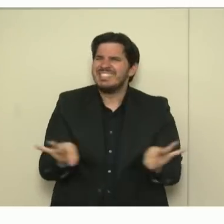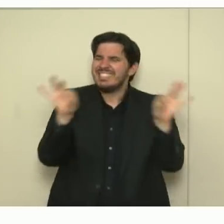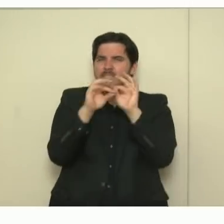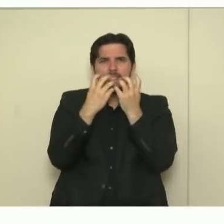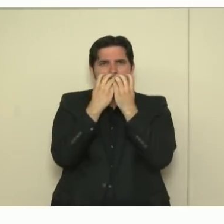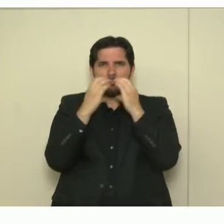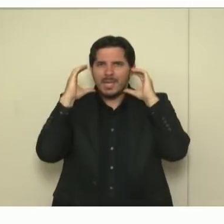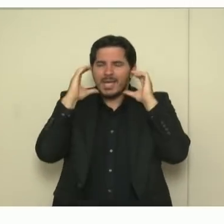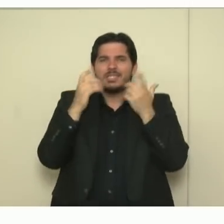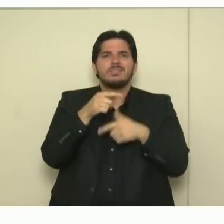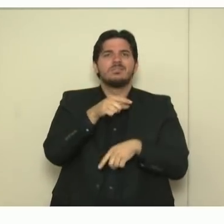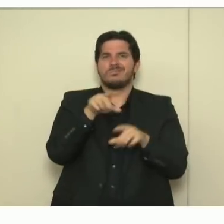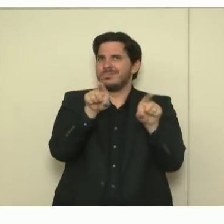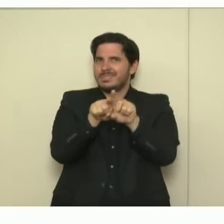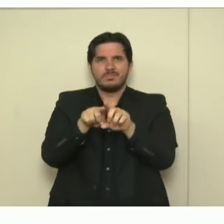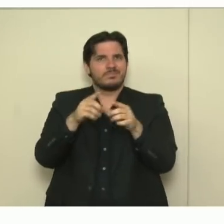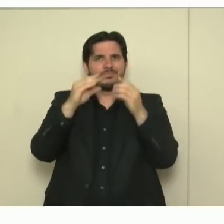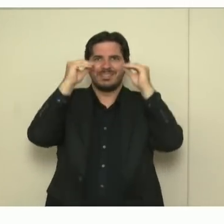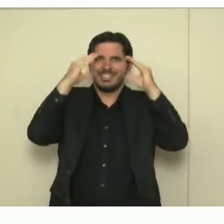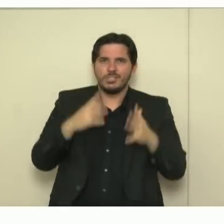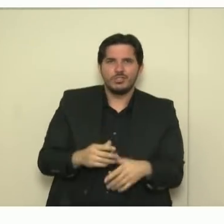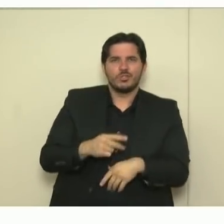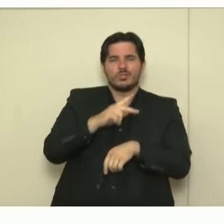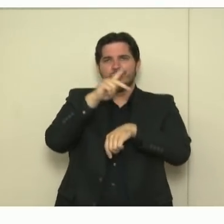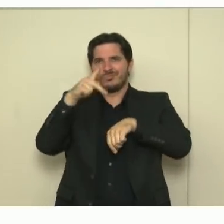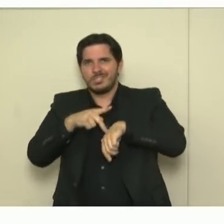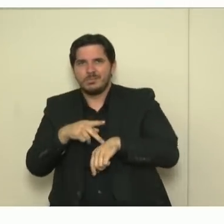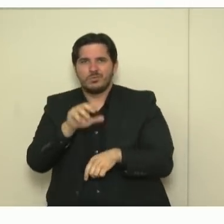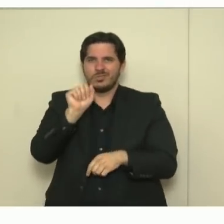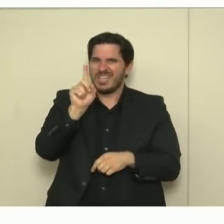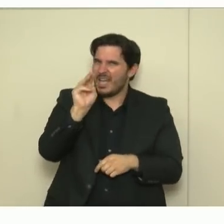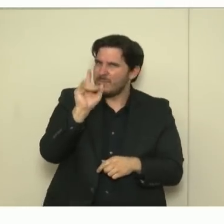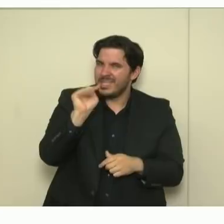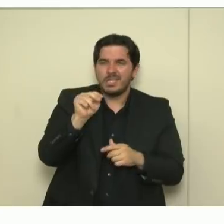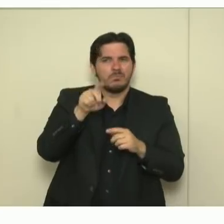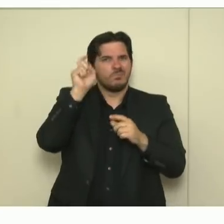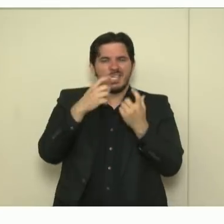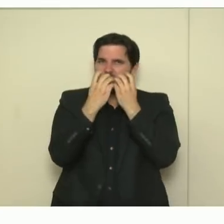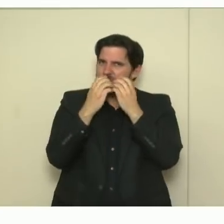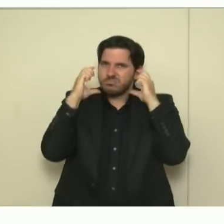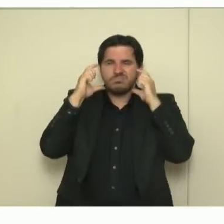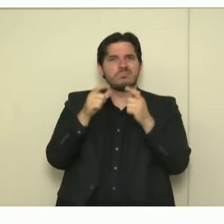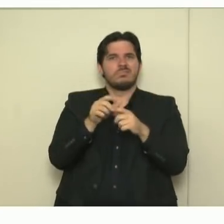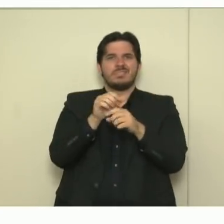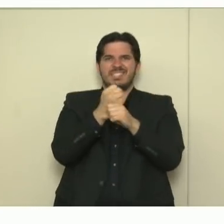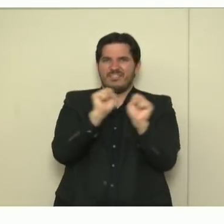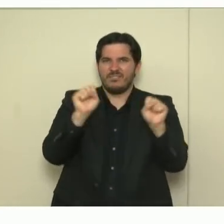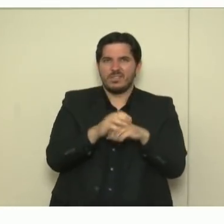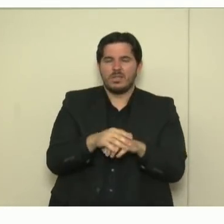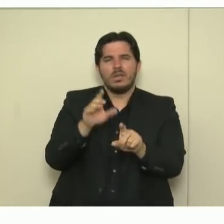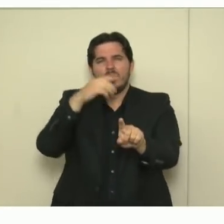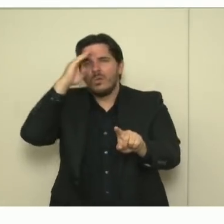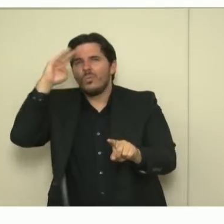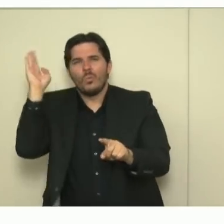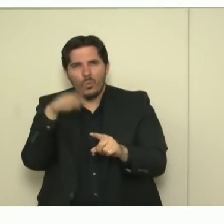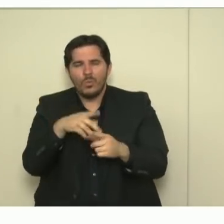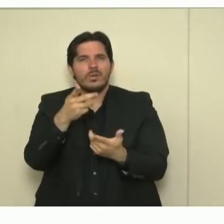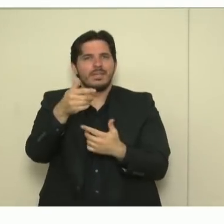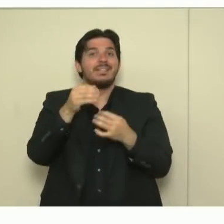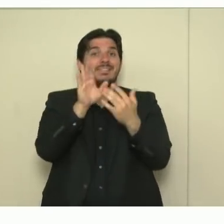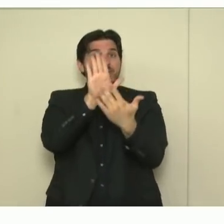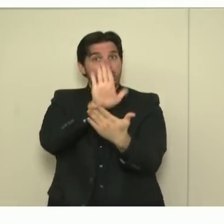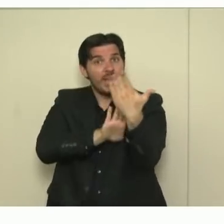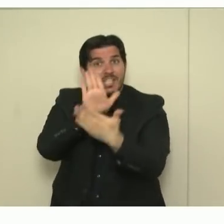schools open and safe. And finally, we know that there is no substitute for in-person learning. We want to maximize the amount